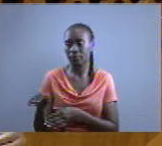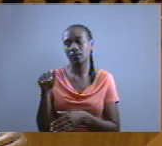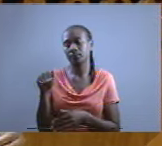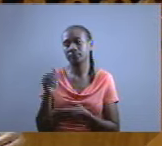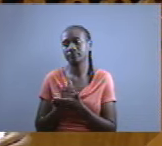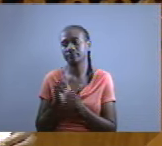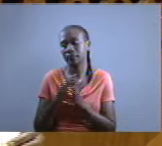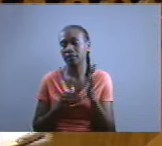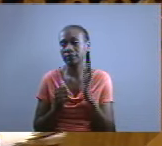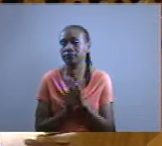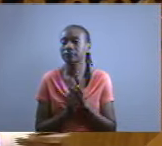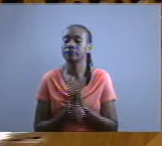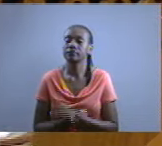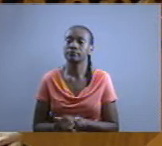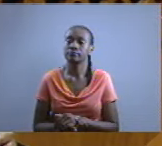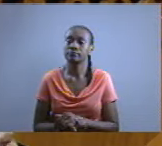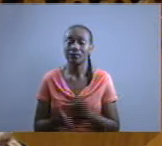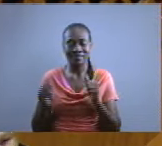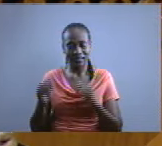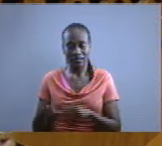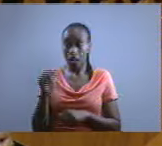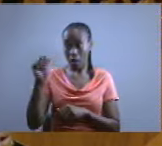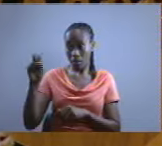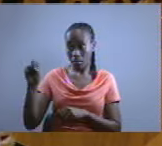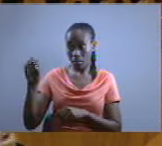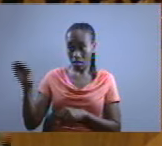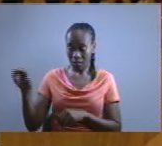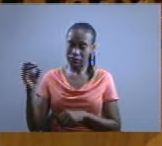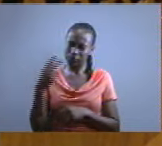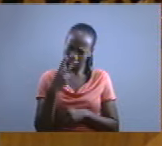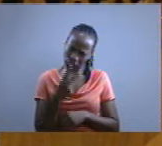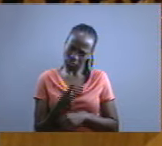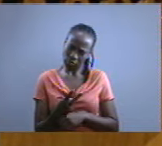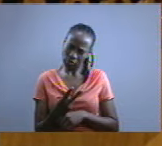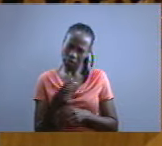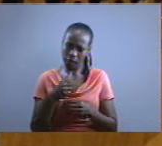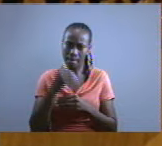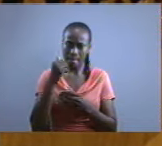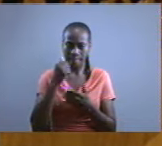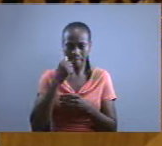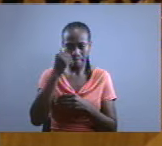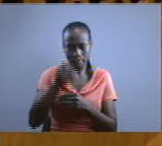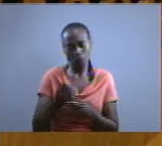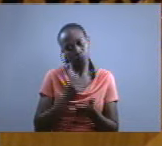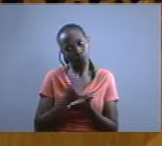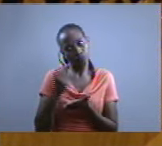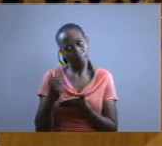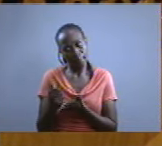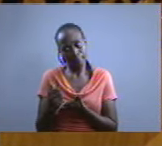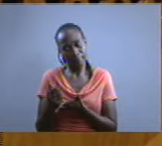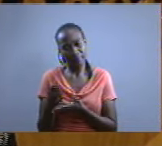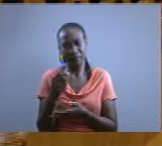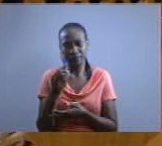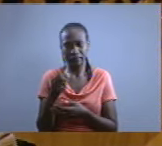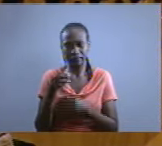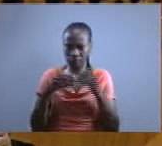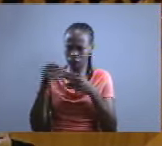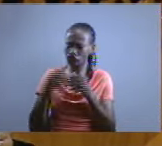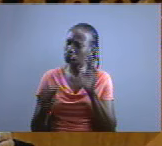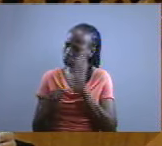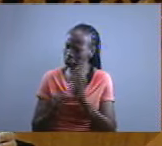indeed, for us as the African National Congress, we see the Postbank as an important postal infrastructure aimed